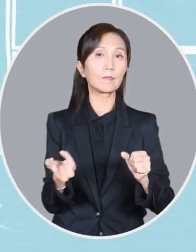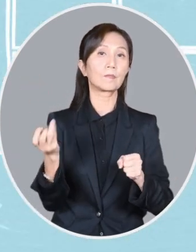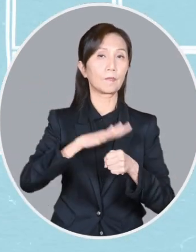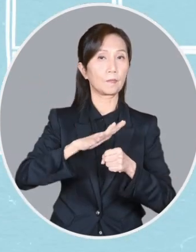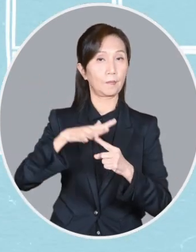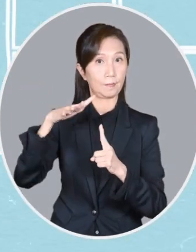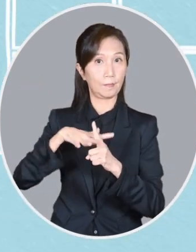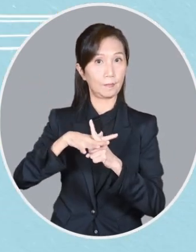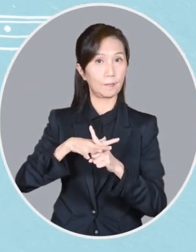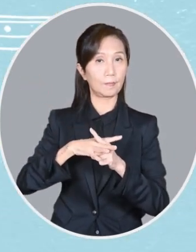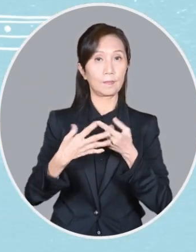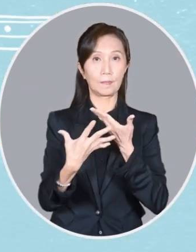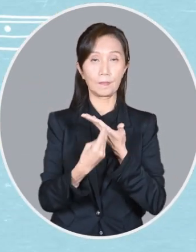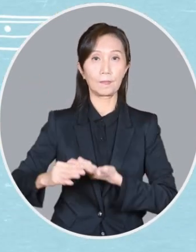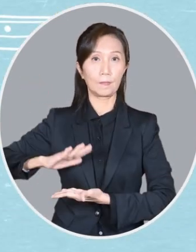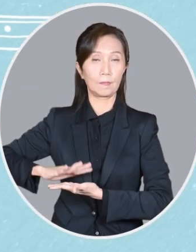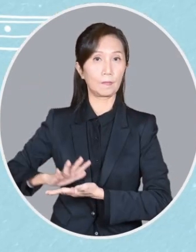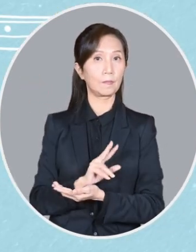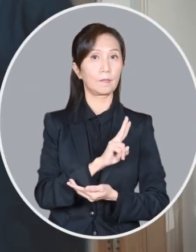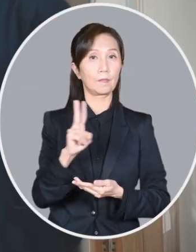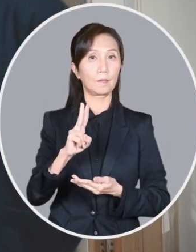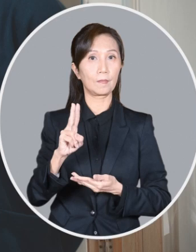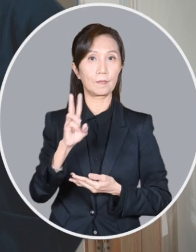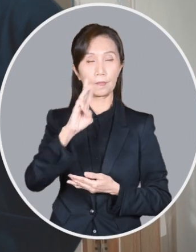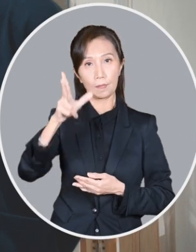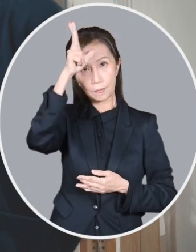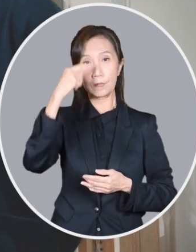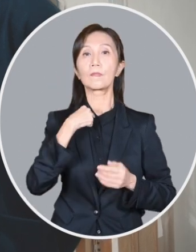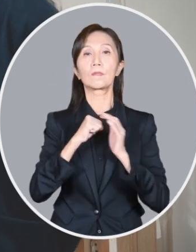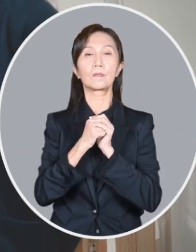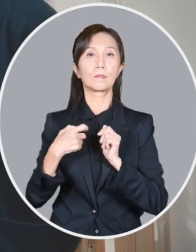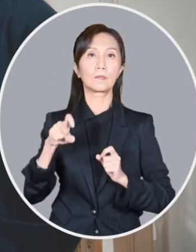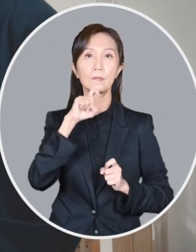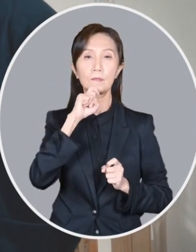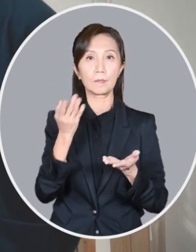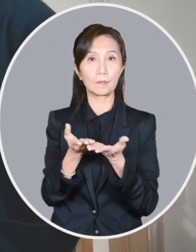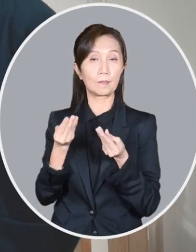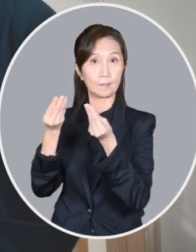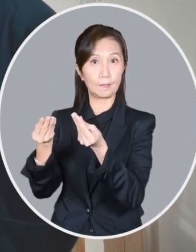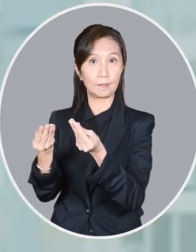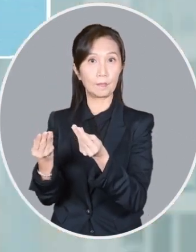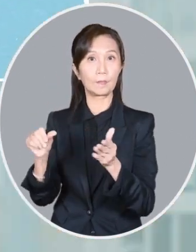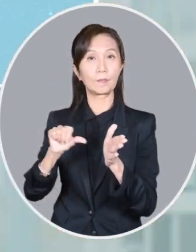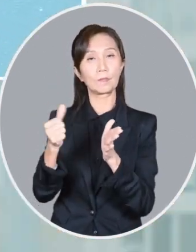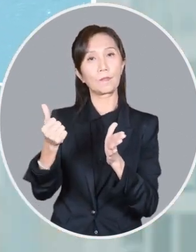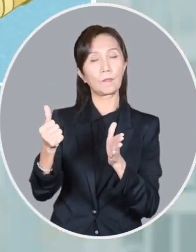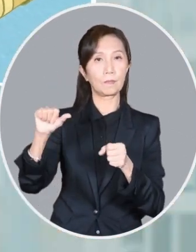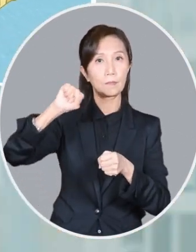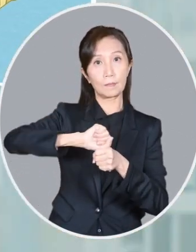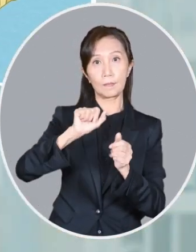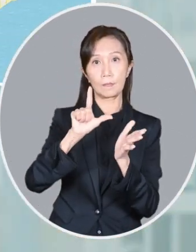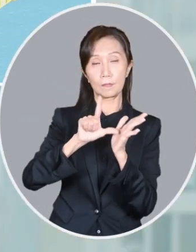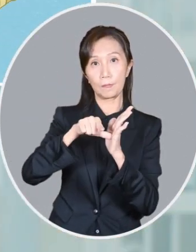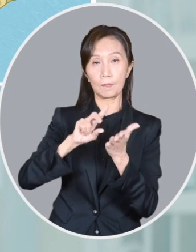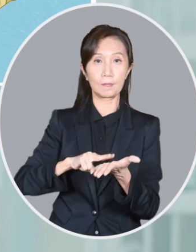tenants receipts and keep copies for 2 years. The Water Supplies Department can request information from landlords. It's better to